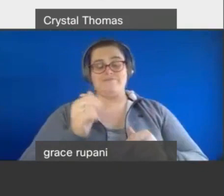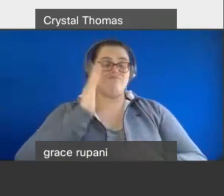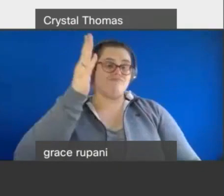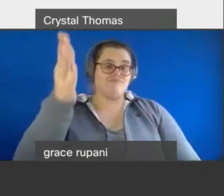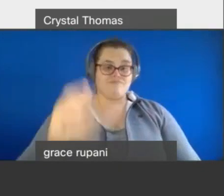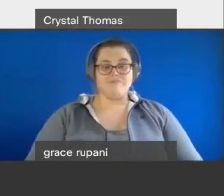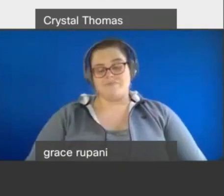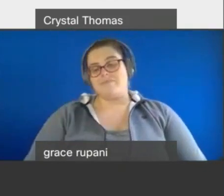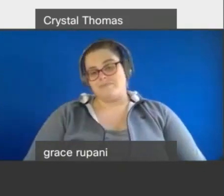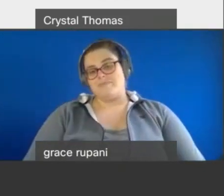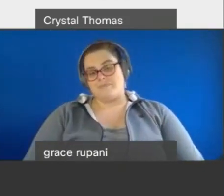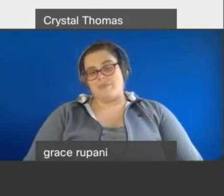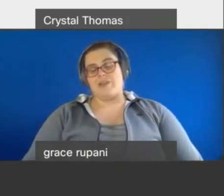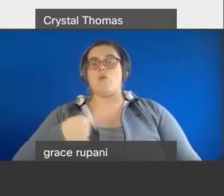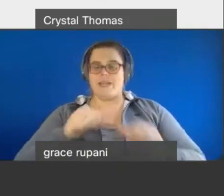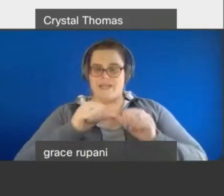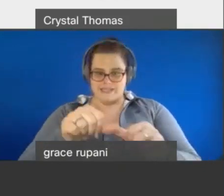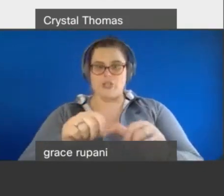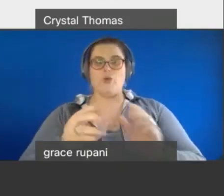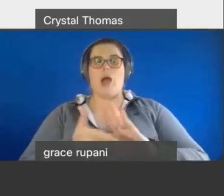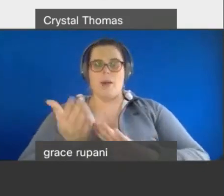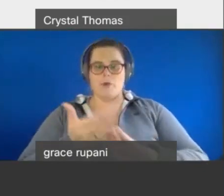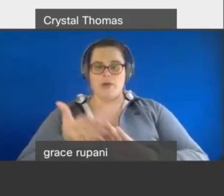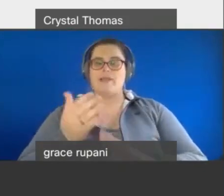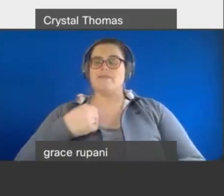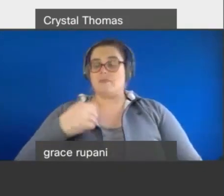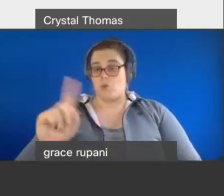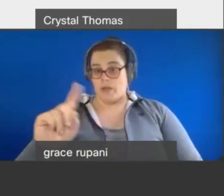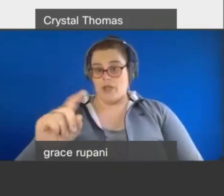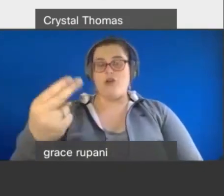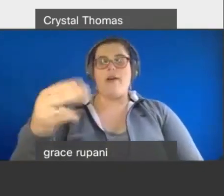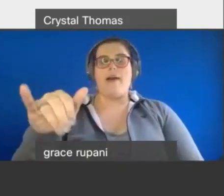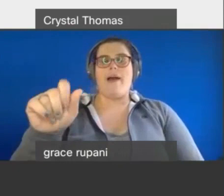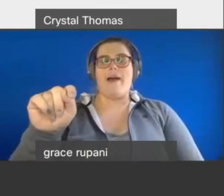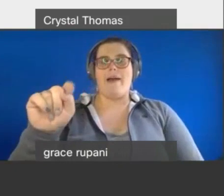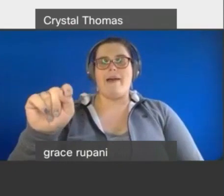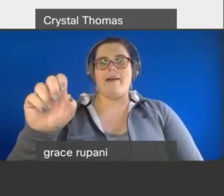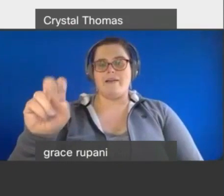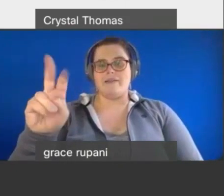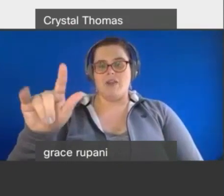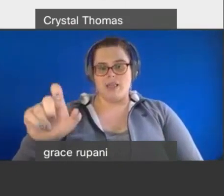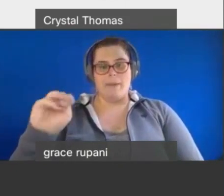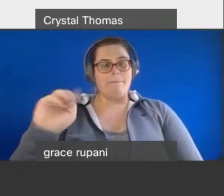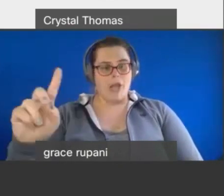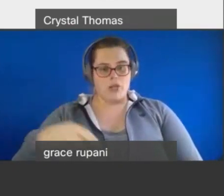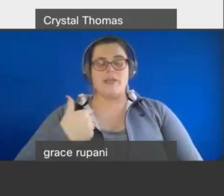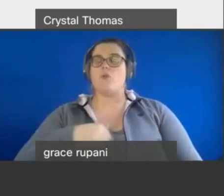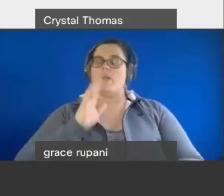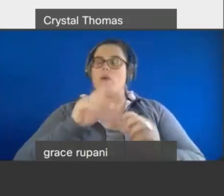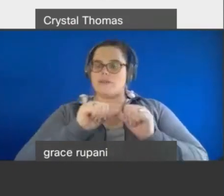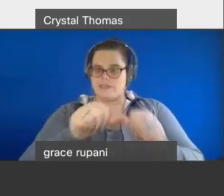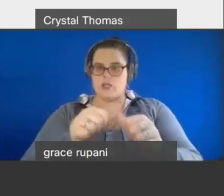We continue to remain operational in Hyattsville, and we have been and will continue to comply with